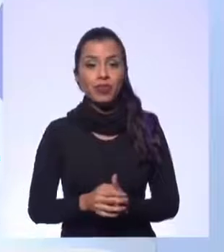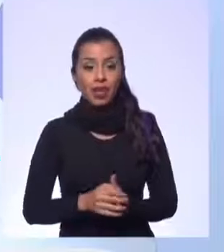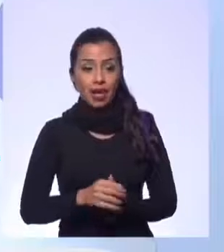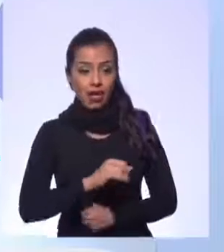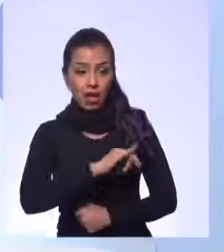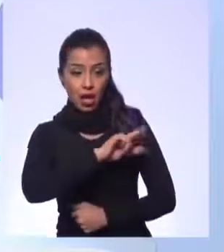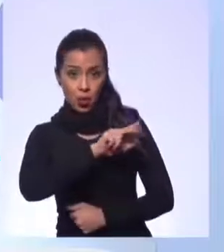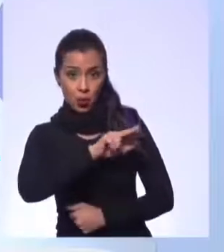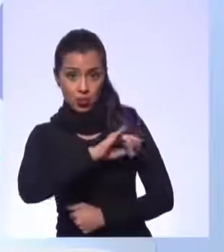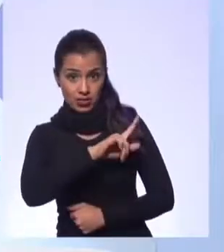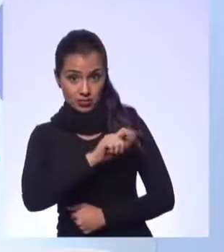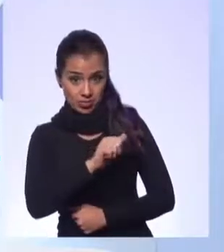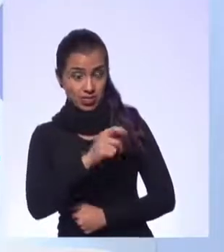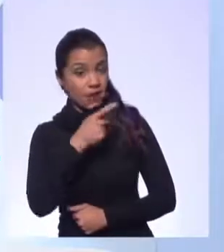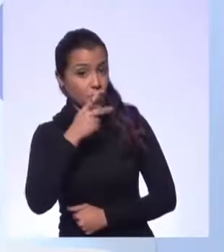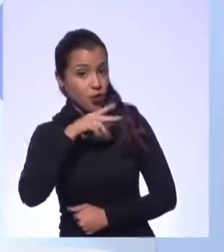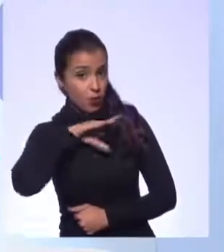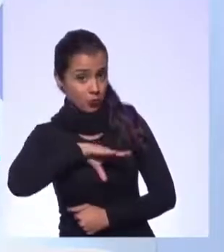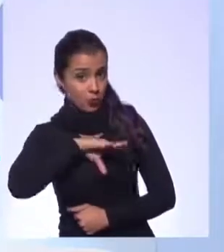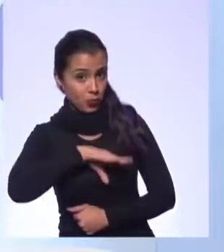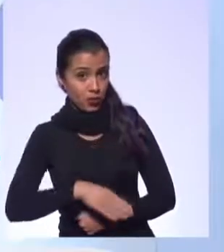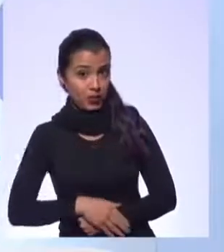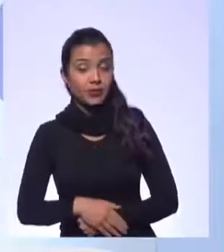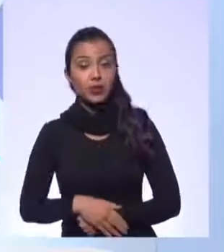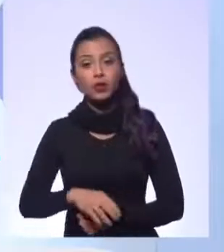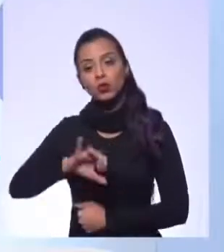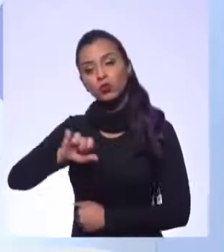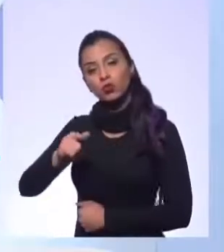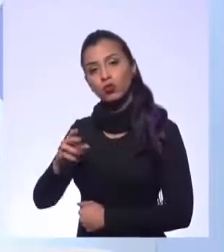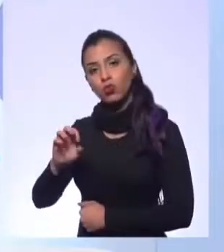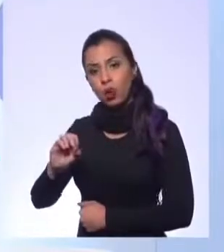global. O João Paulo, deforestation and greenhouse effect.